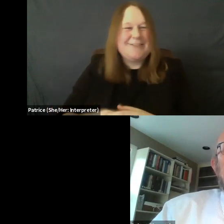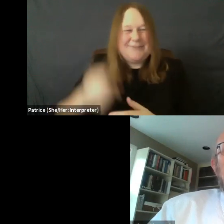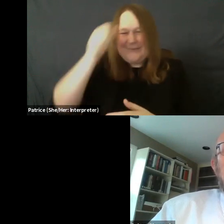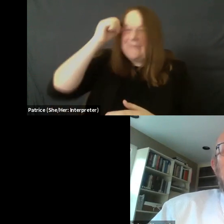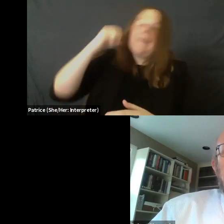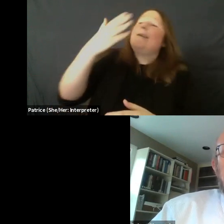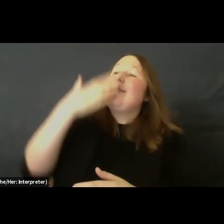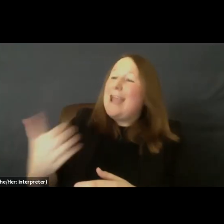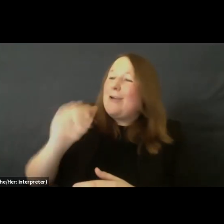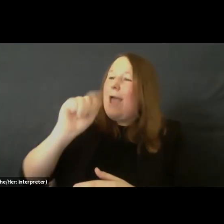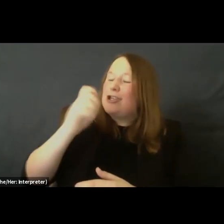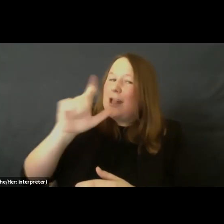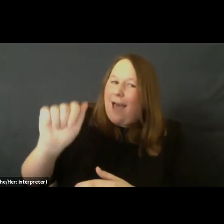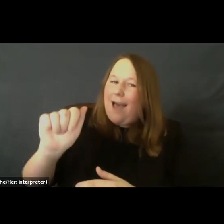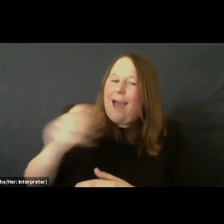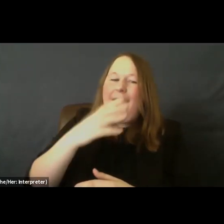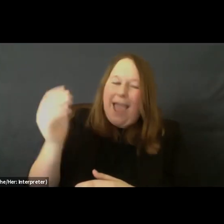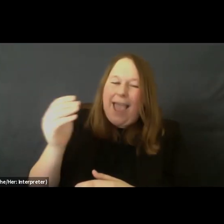Thank you, Angela.